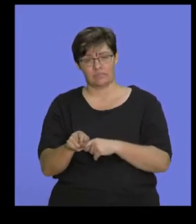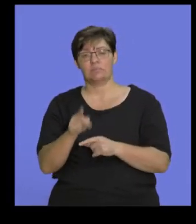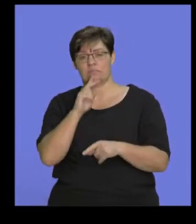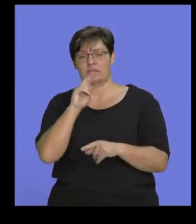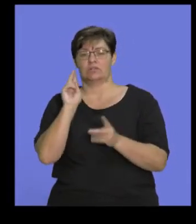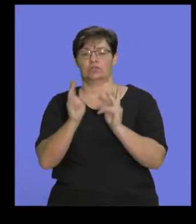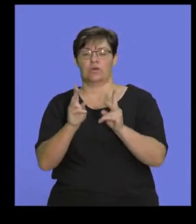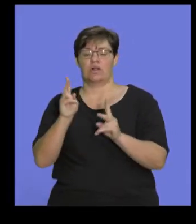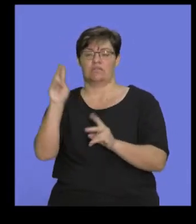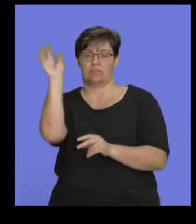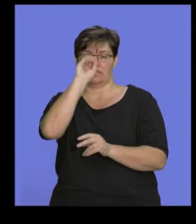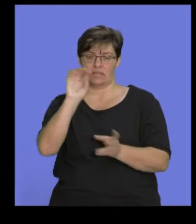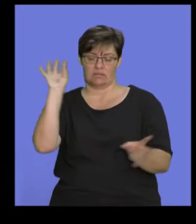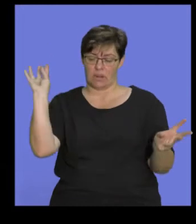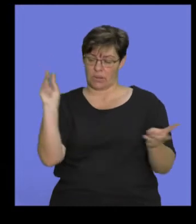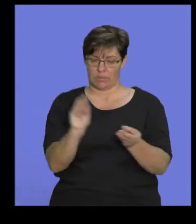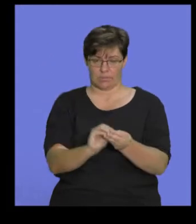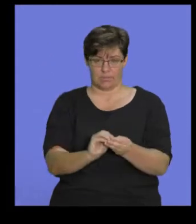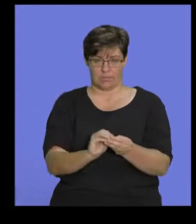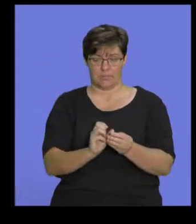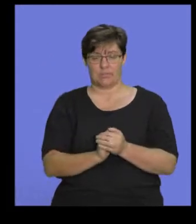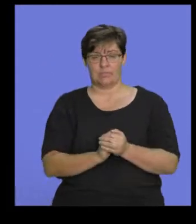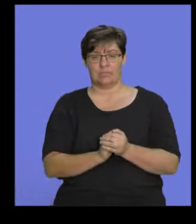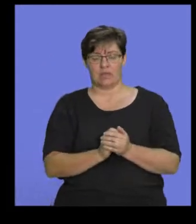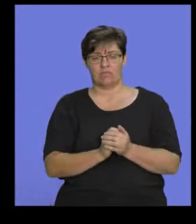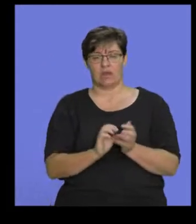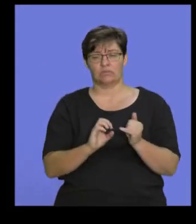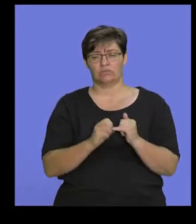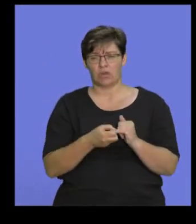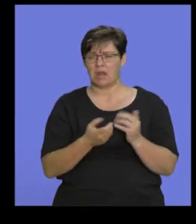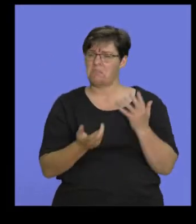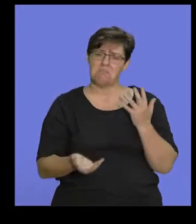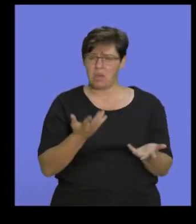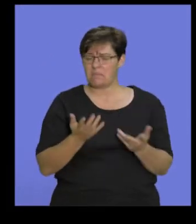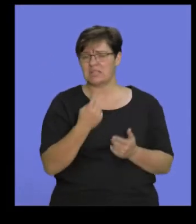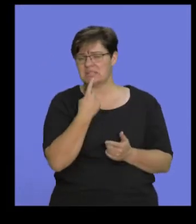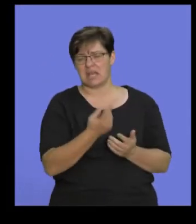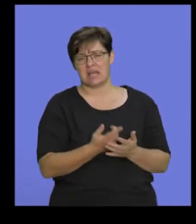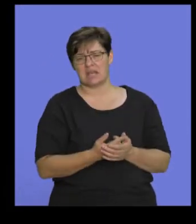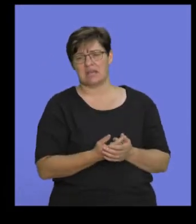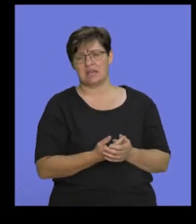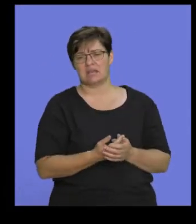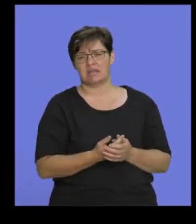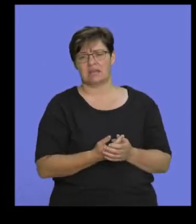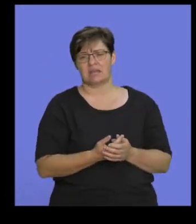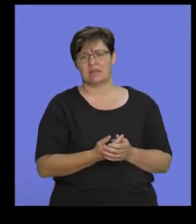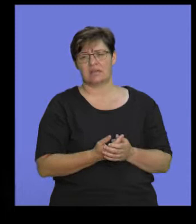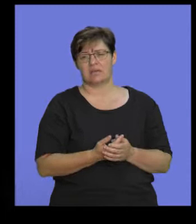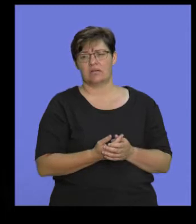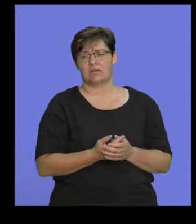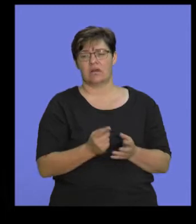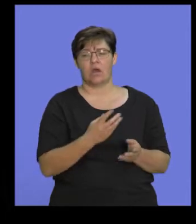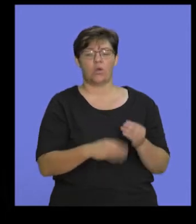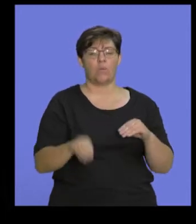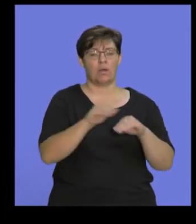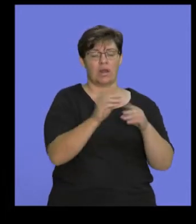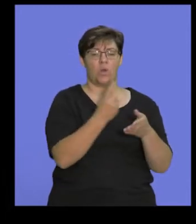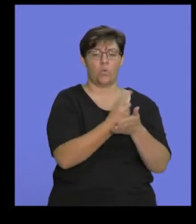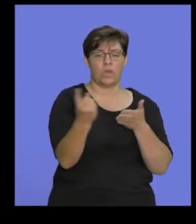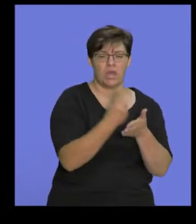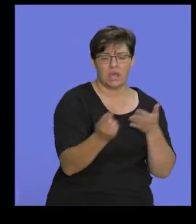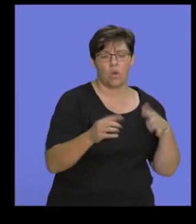to 12%. Then also, if they try to push it, they might also include what we call